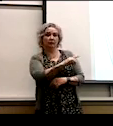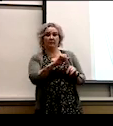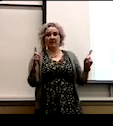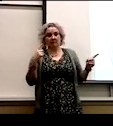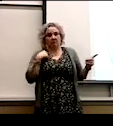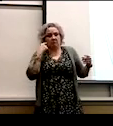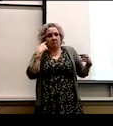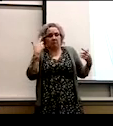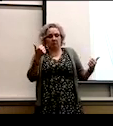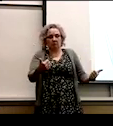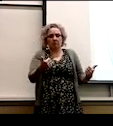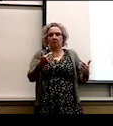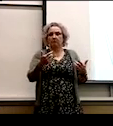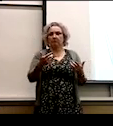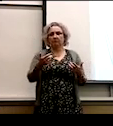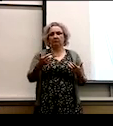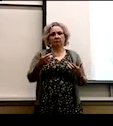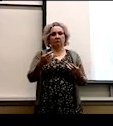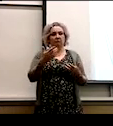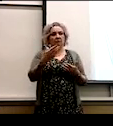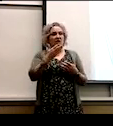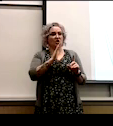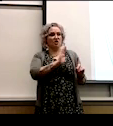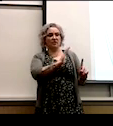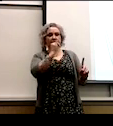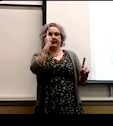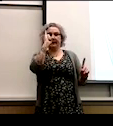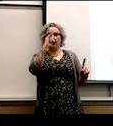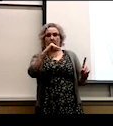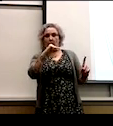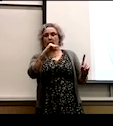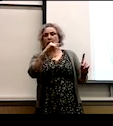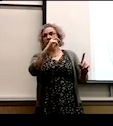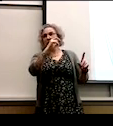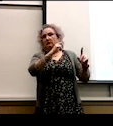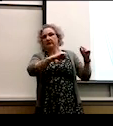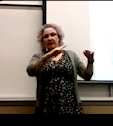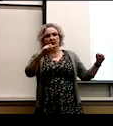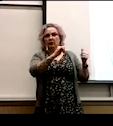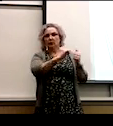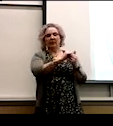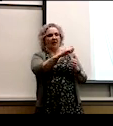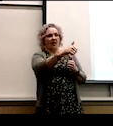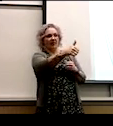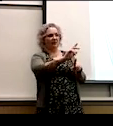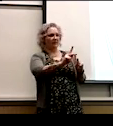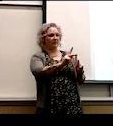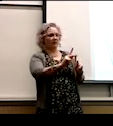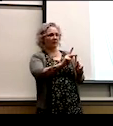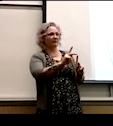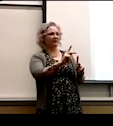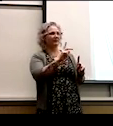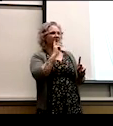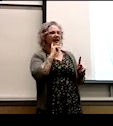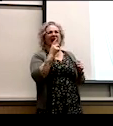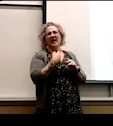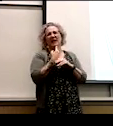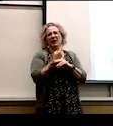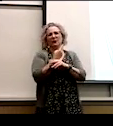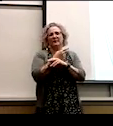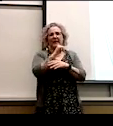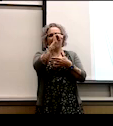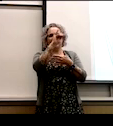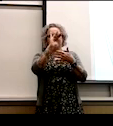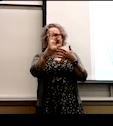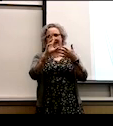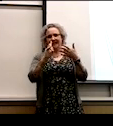all. So their IQ and their aptitude, plus you'll see my A, B, C, D, F mnemonic in a later